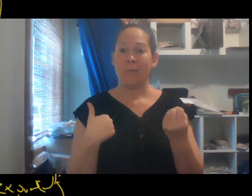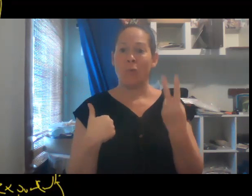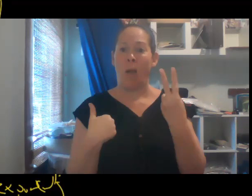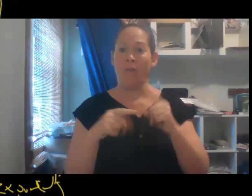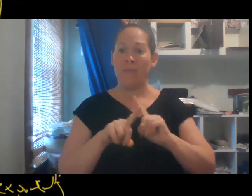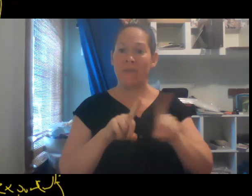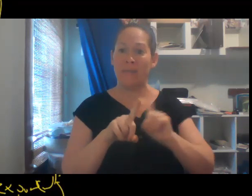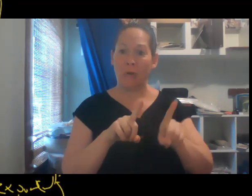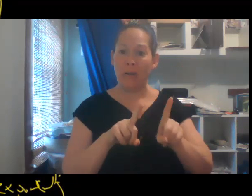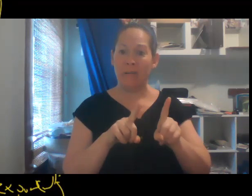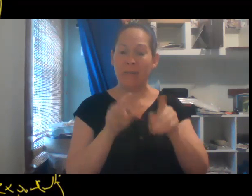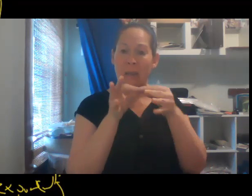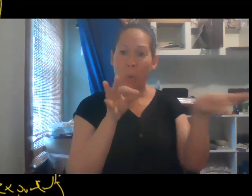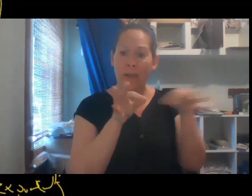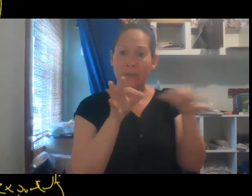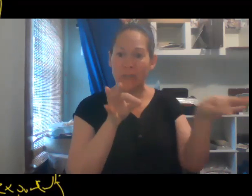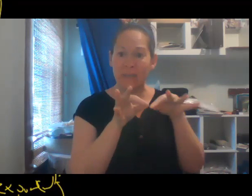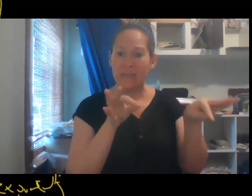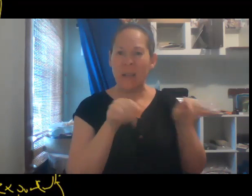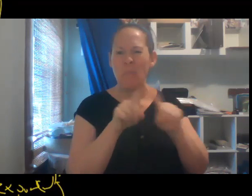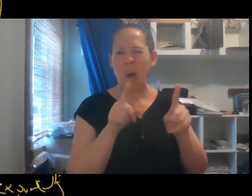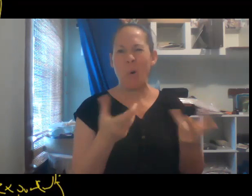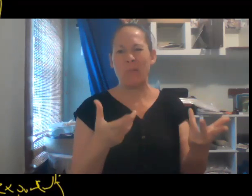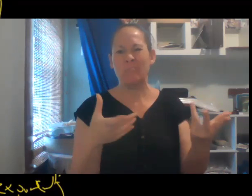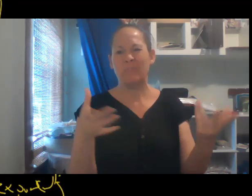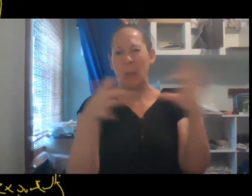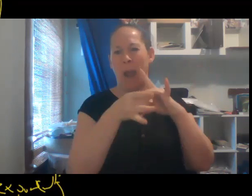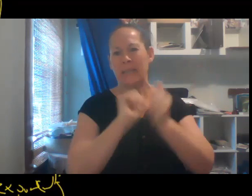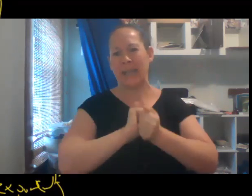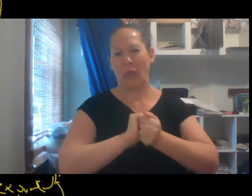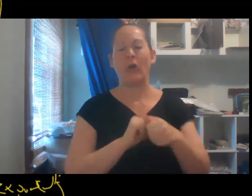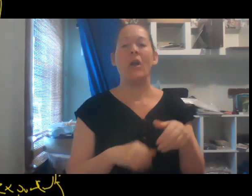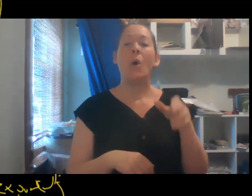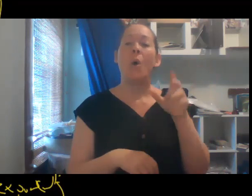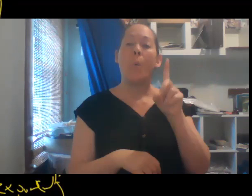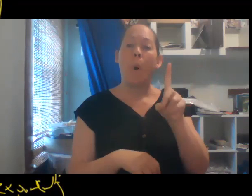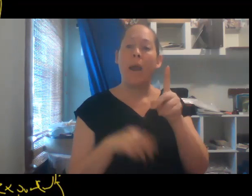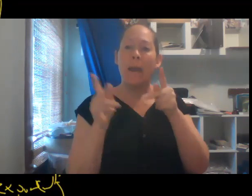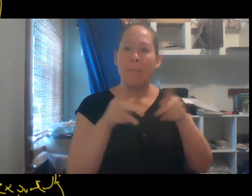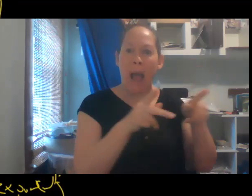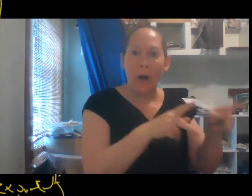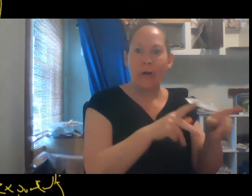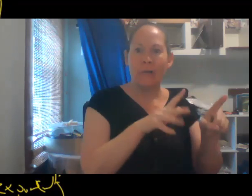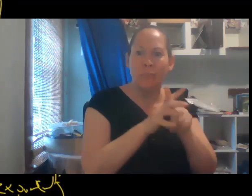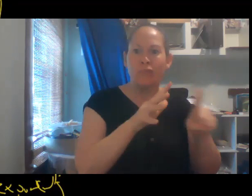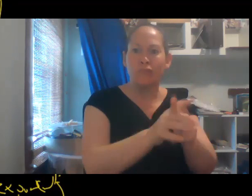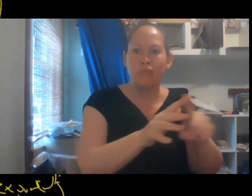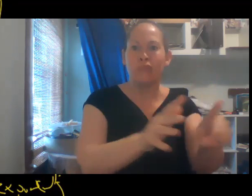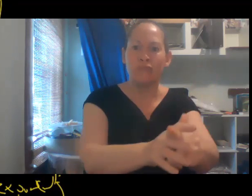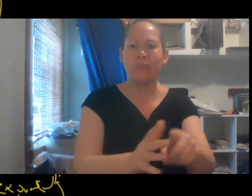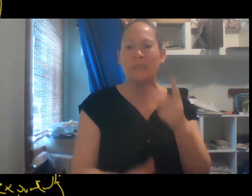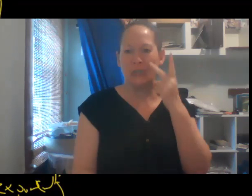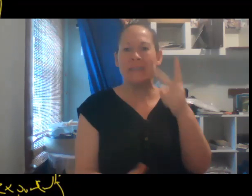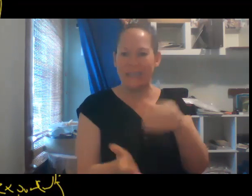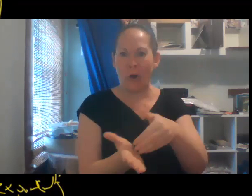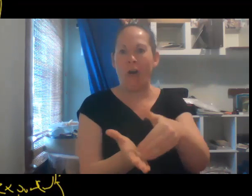different models, and we can break them into one pattern that gets repeated depending on how